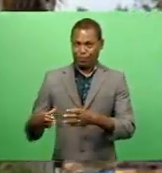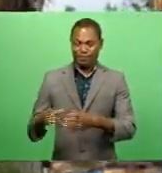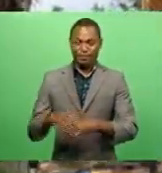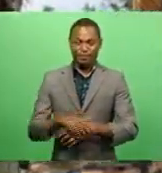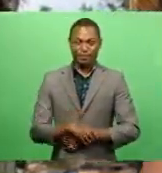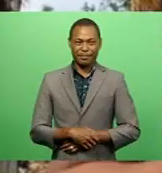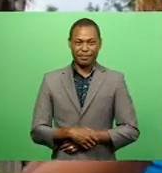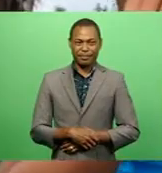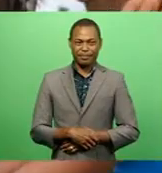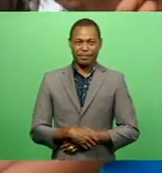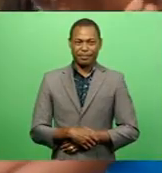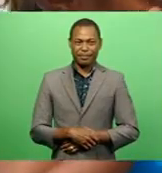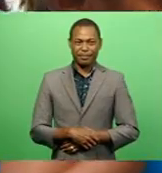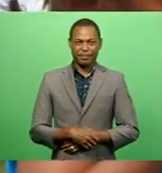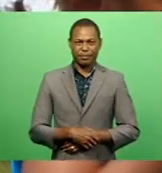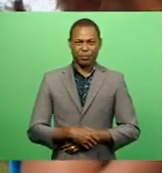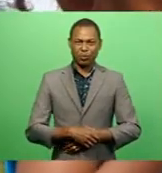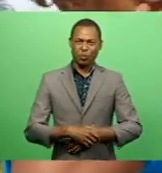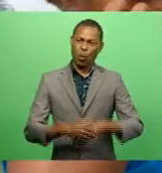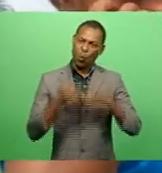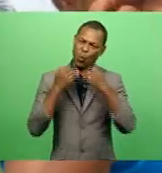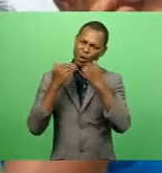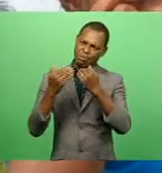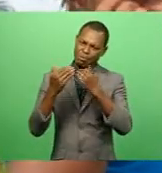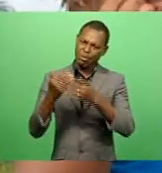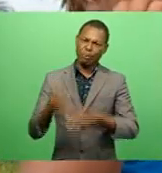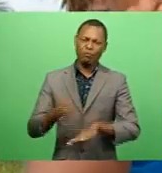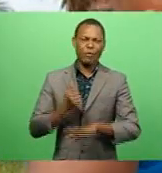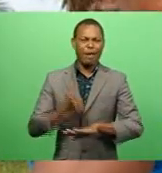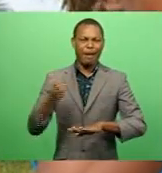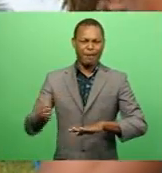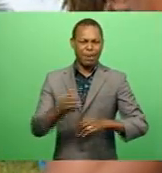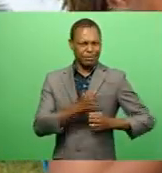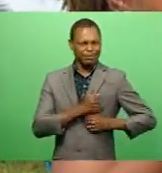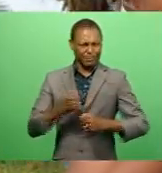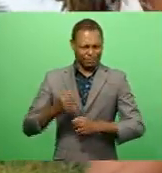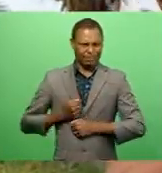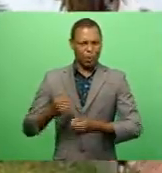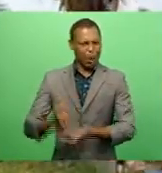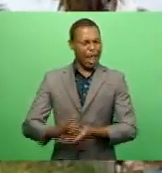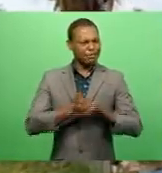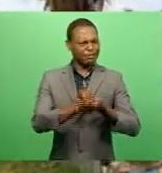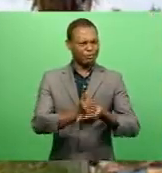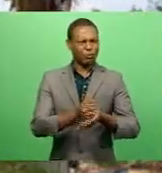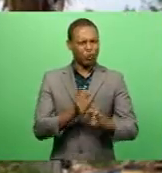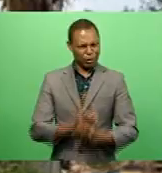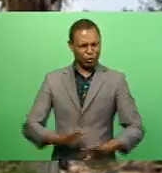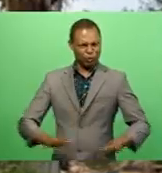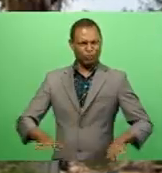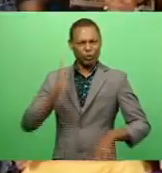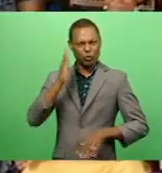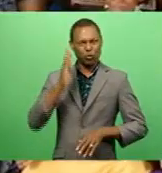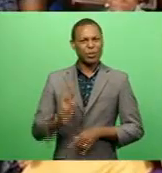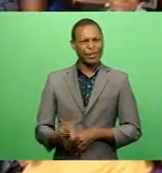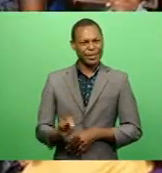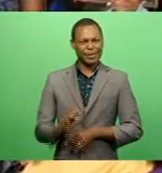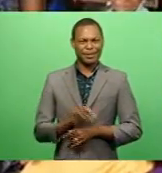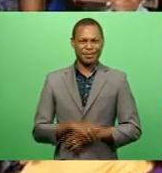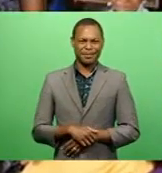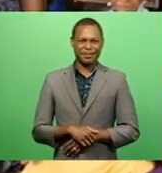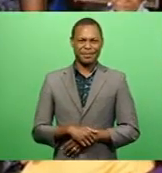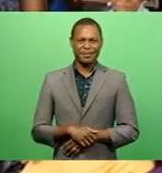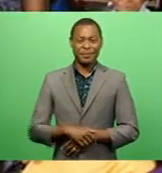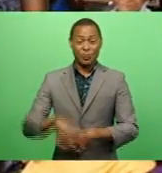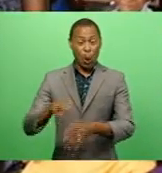We are thankful to the government and the Fiji Military Force for lending a hand and assisting our children with their school needs. The donation was